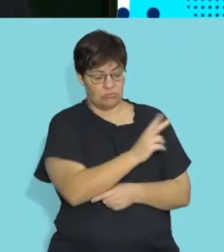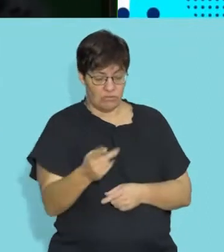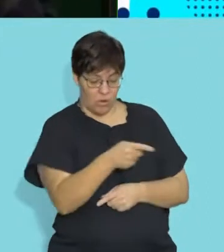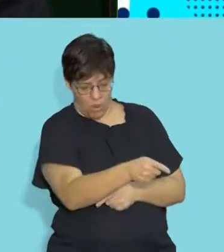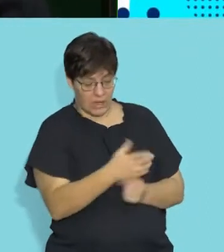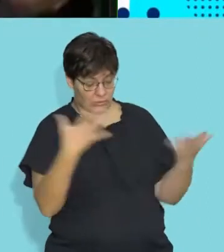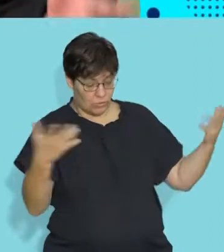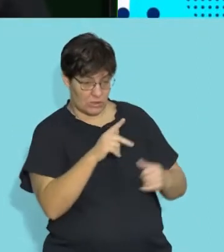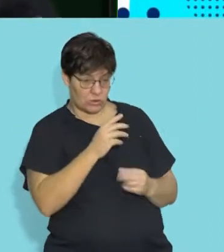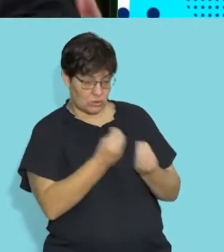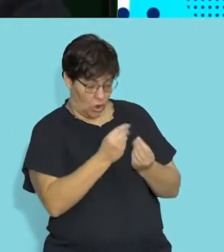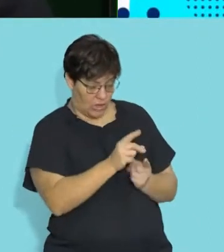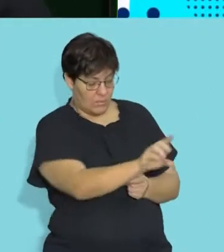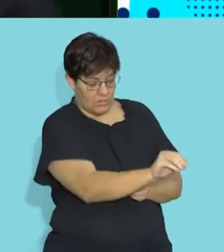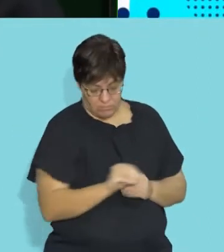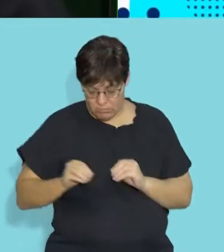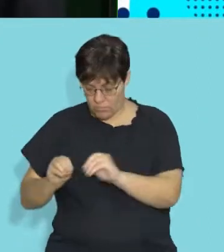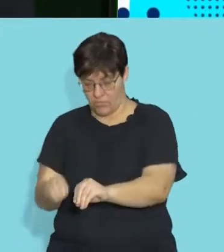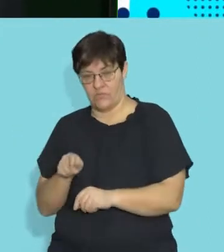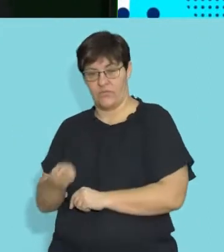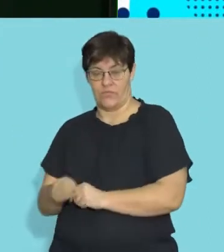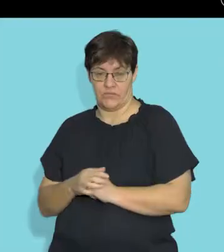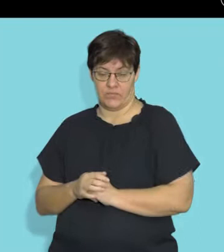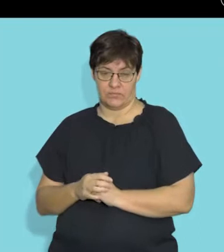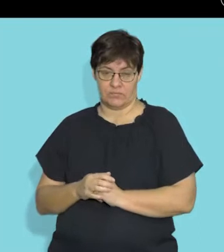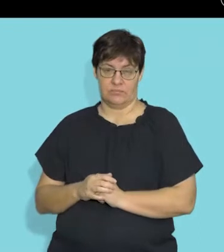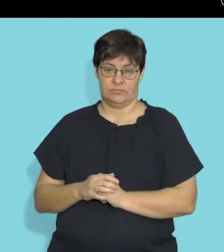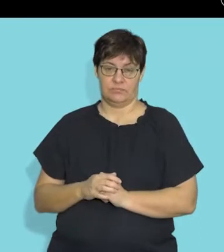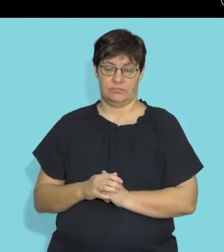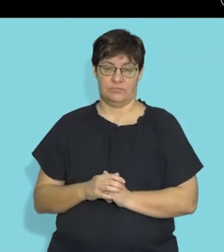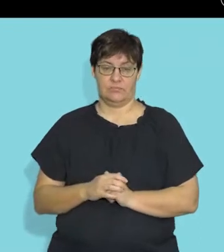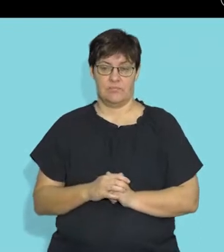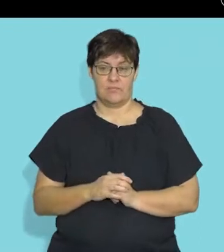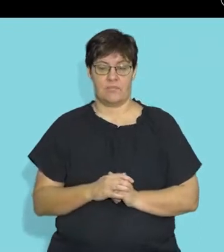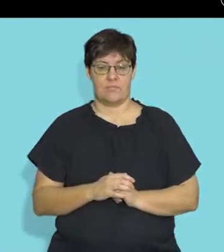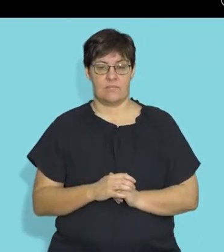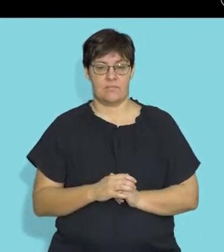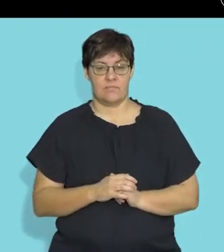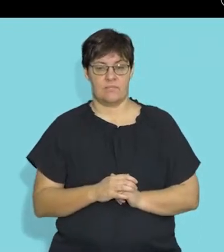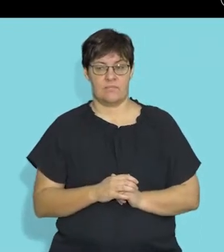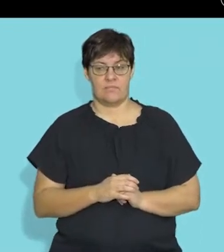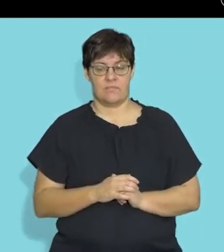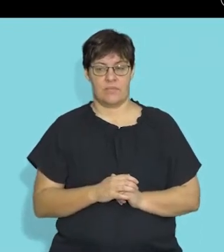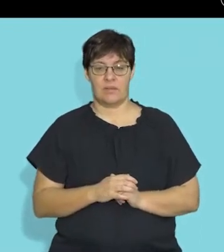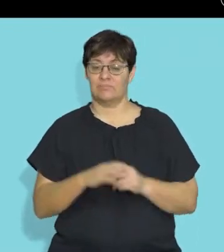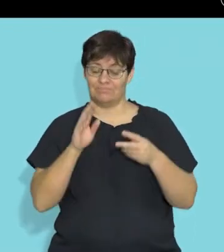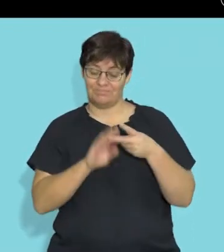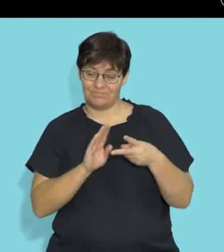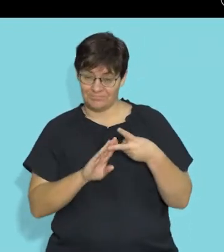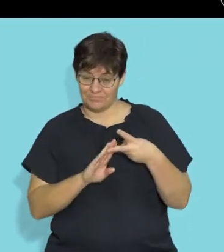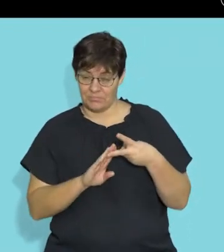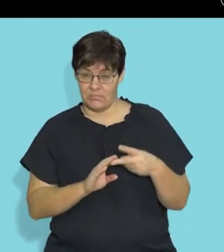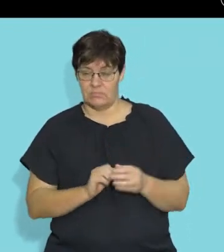stock into that branch. Okay. As far as the other challenge is concerned,